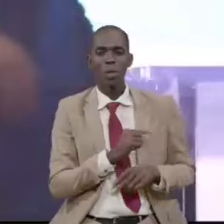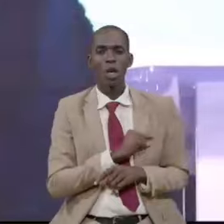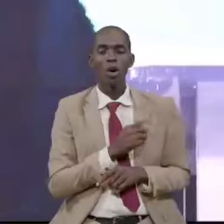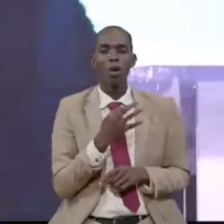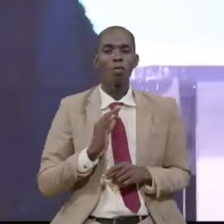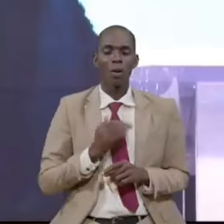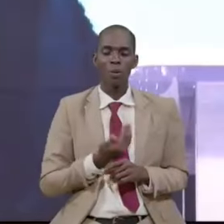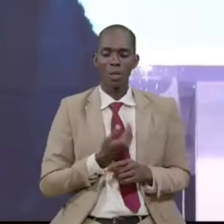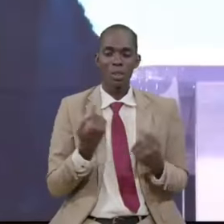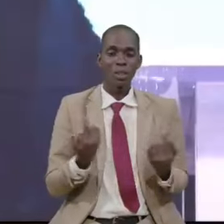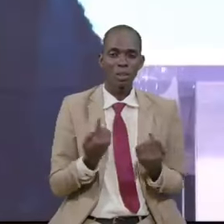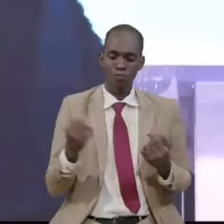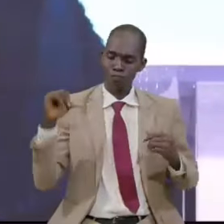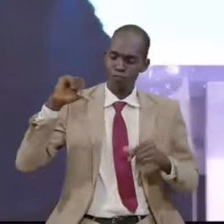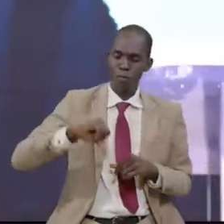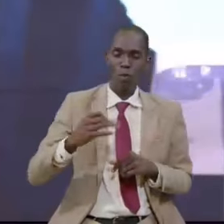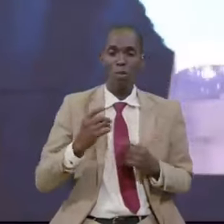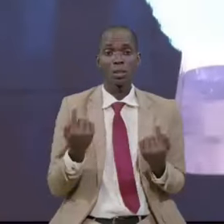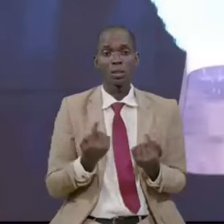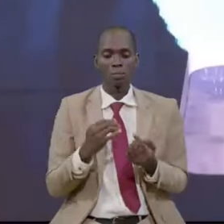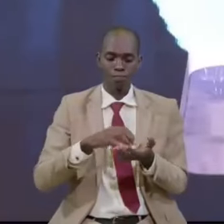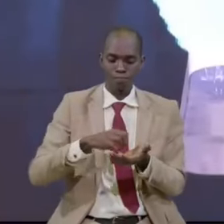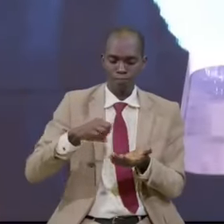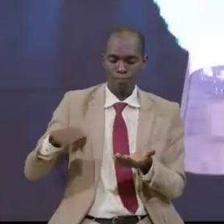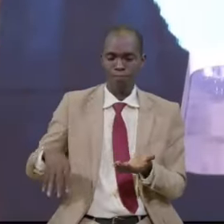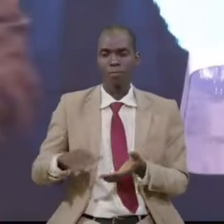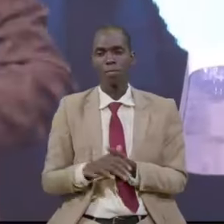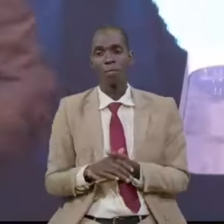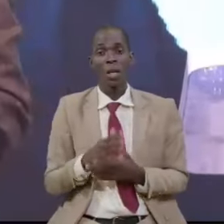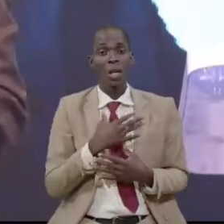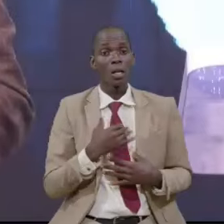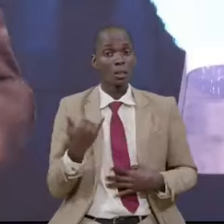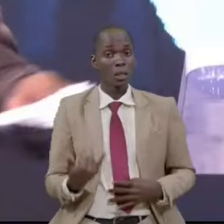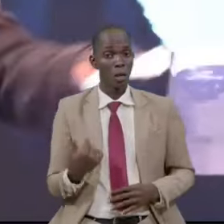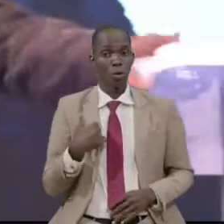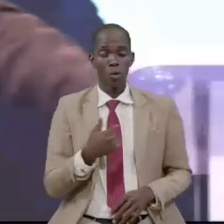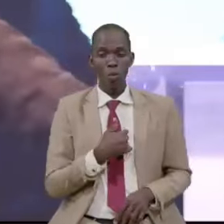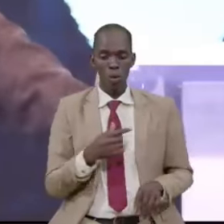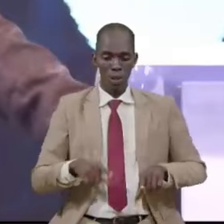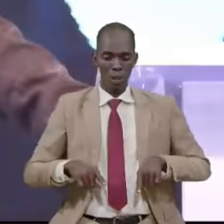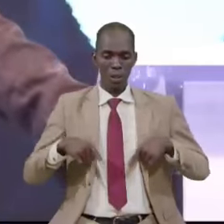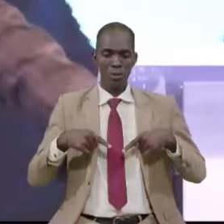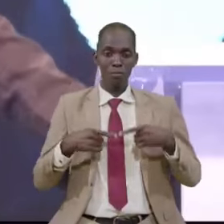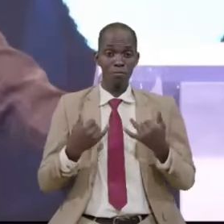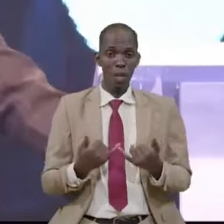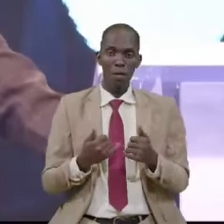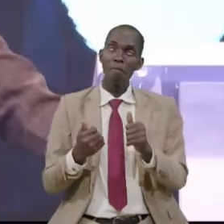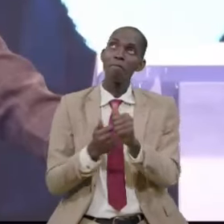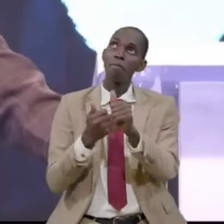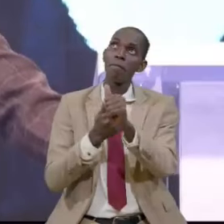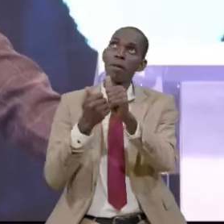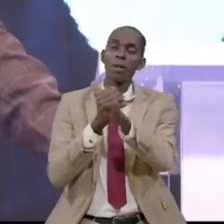away. And we now live following Christ. I've decided to